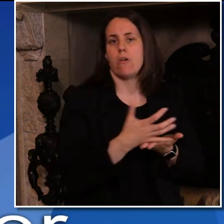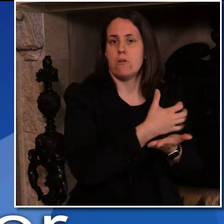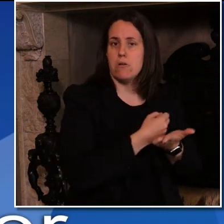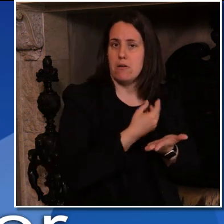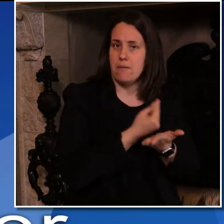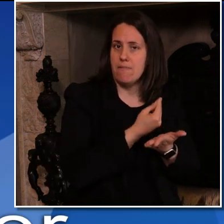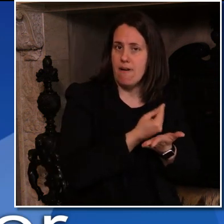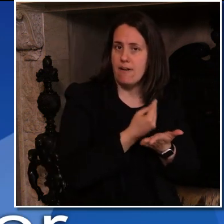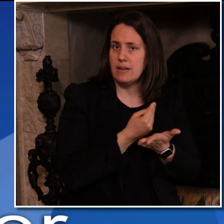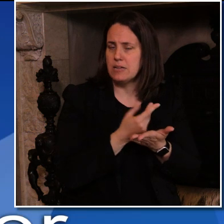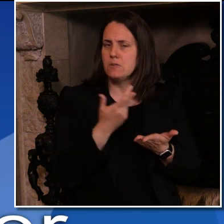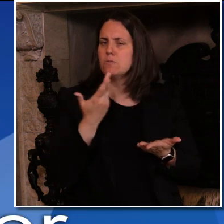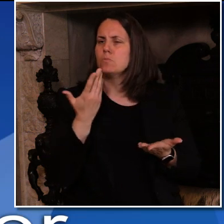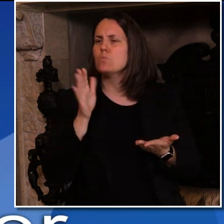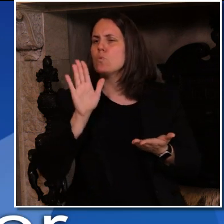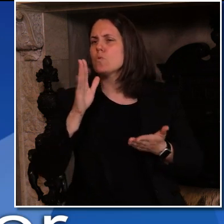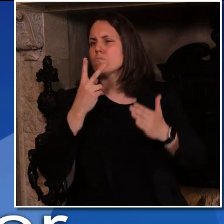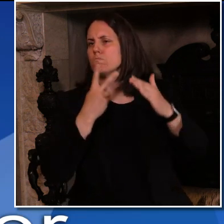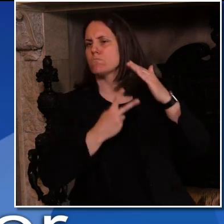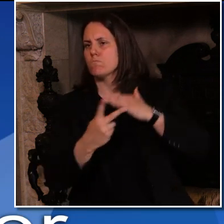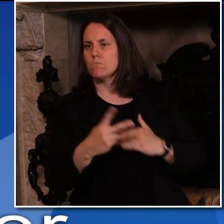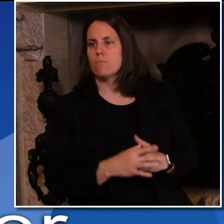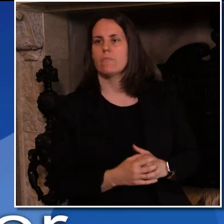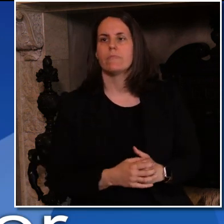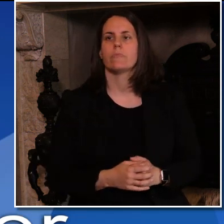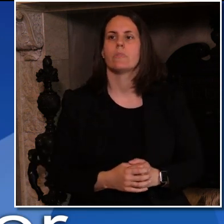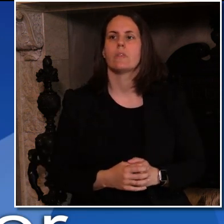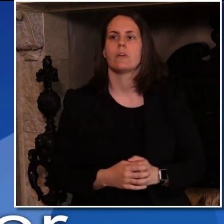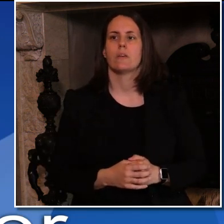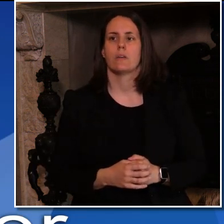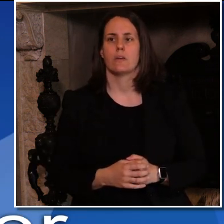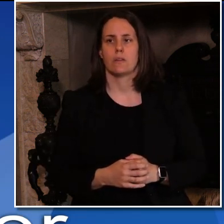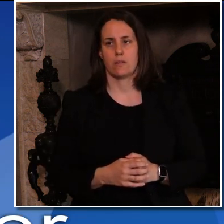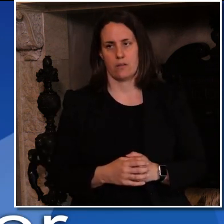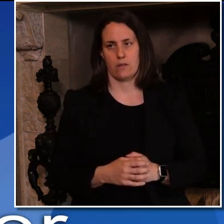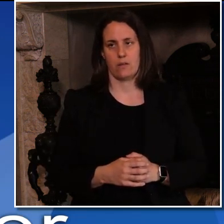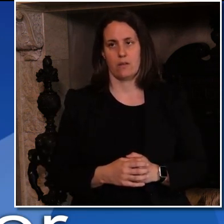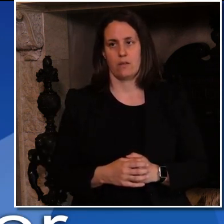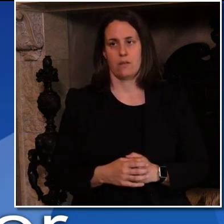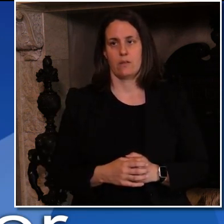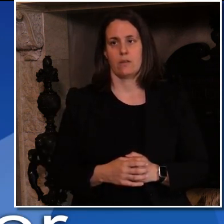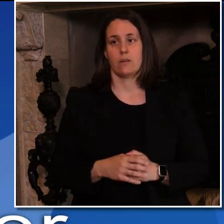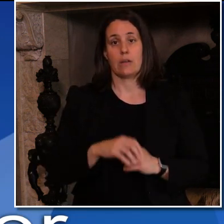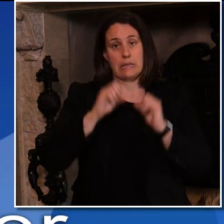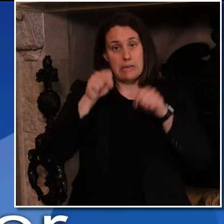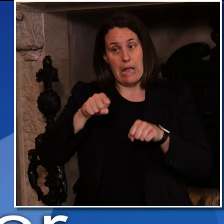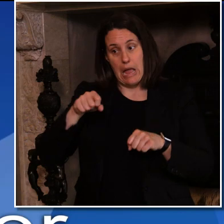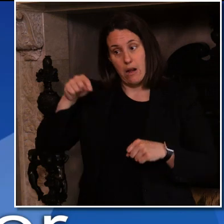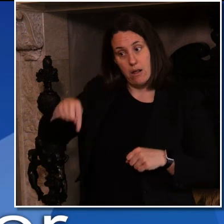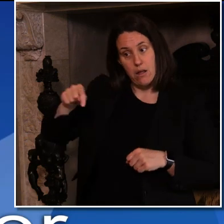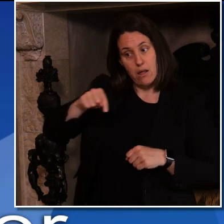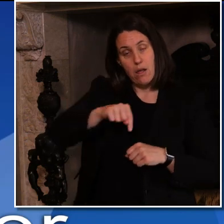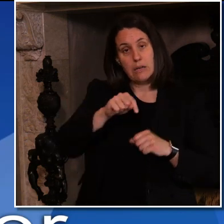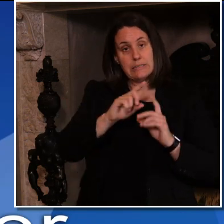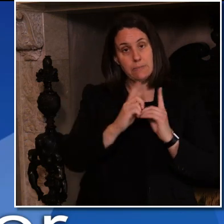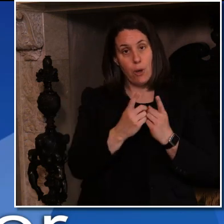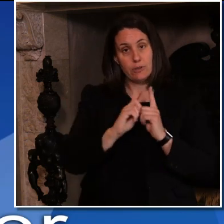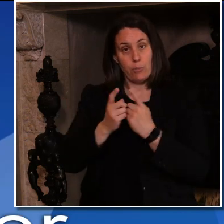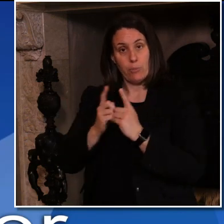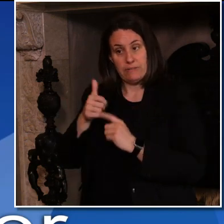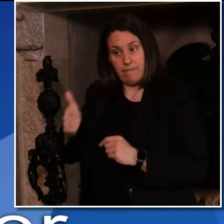lines, is it up to individual departments on making certain cuts, or are there guidelines that they're being asked to follow to achieve that